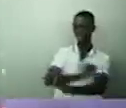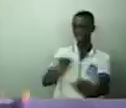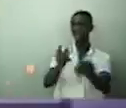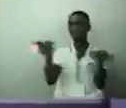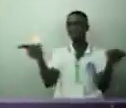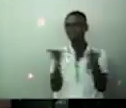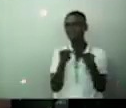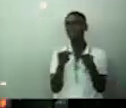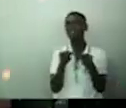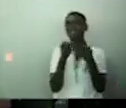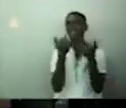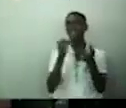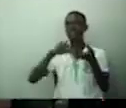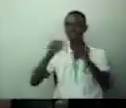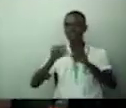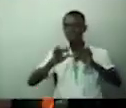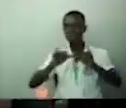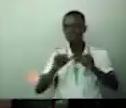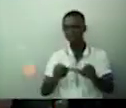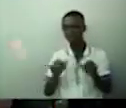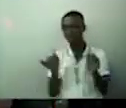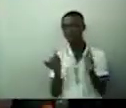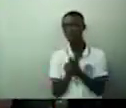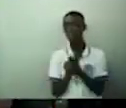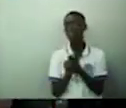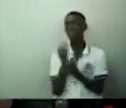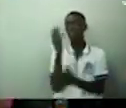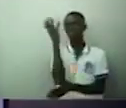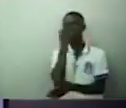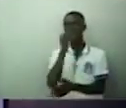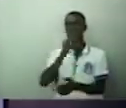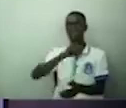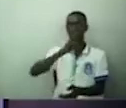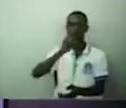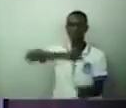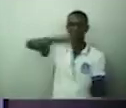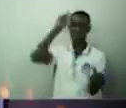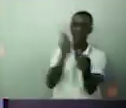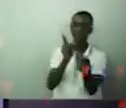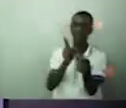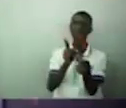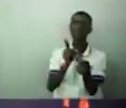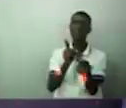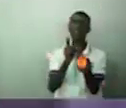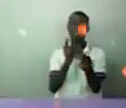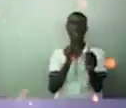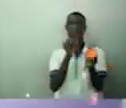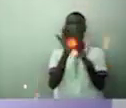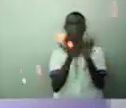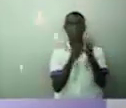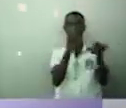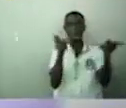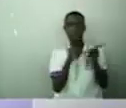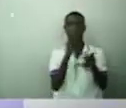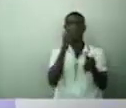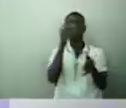the story unfolds with that continuum, that beauty, that perfection. As a verse like Genesis chapter 3 verse 8, it